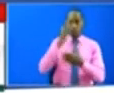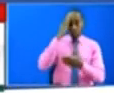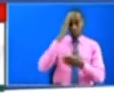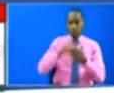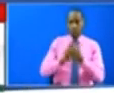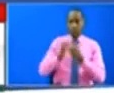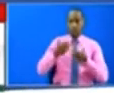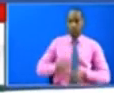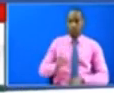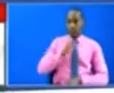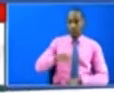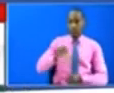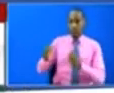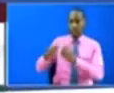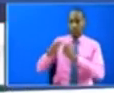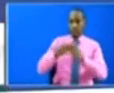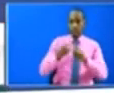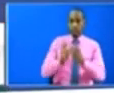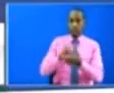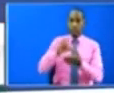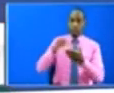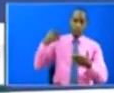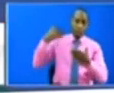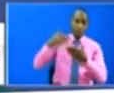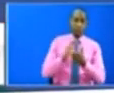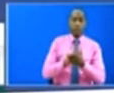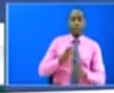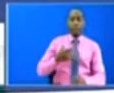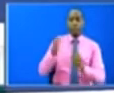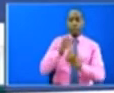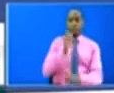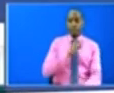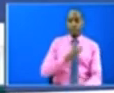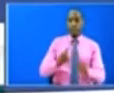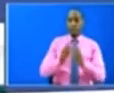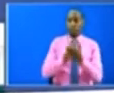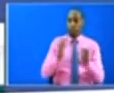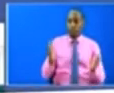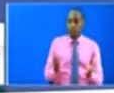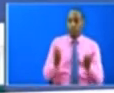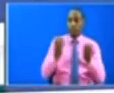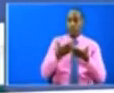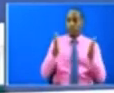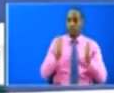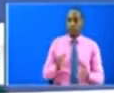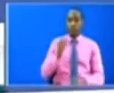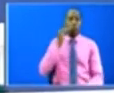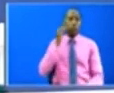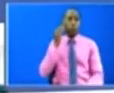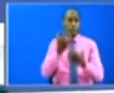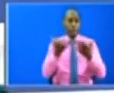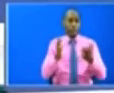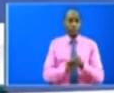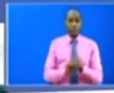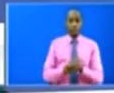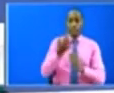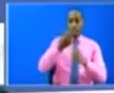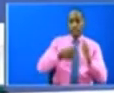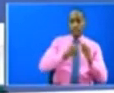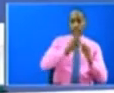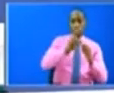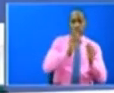in Kibra and I am where I am today, I feel I've achieved, which is encouragement to anyone at home. In 2013